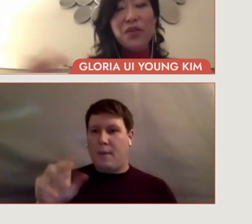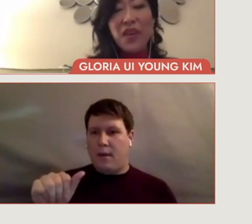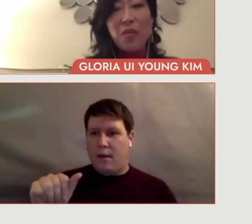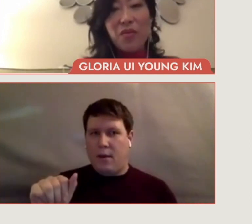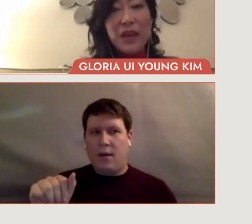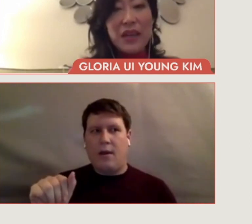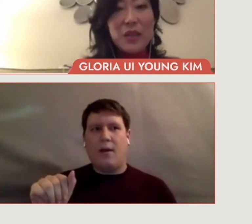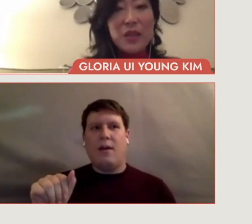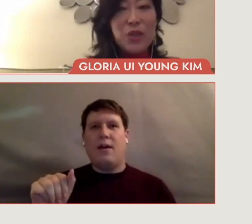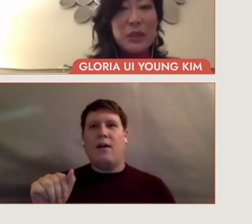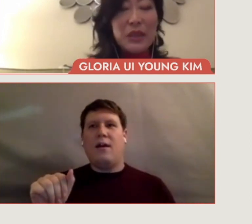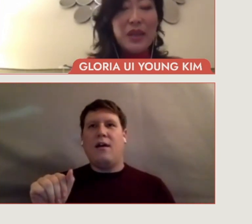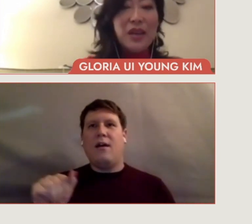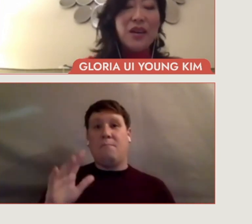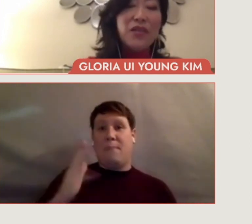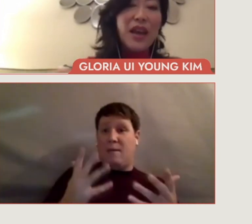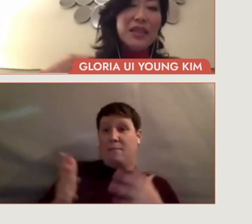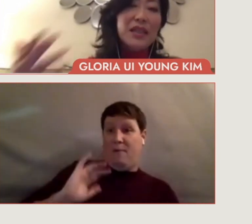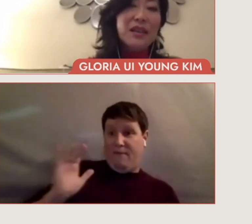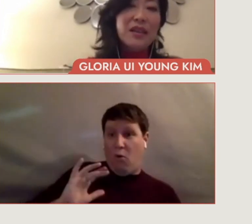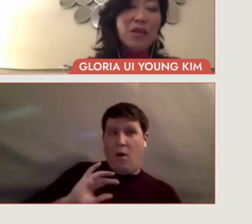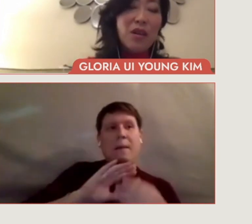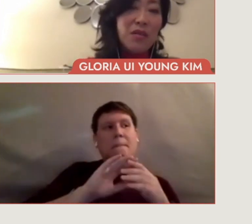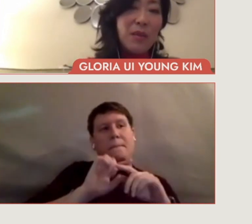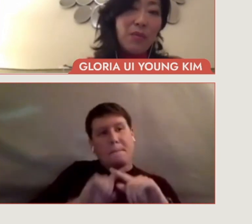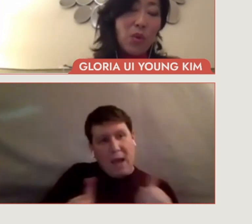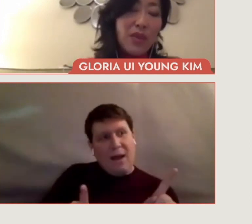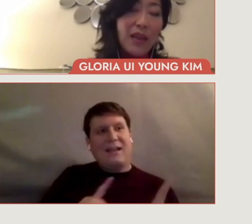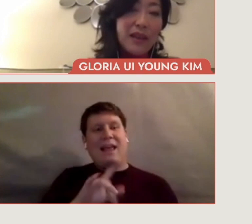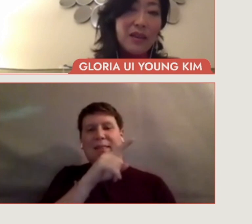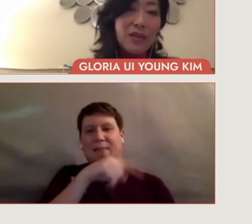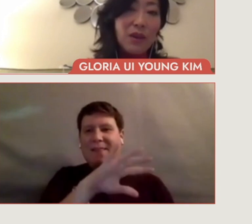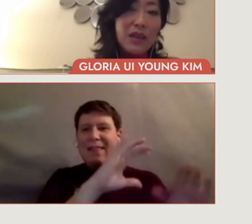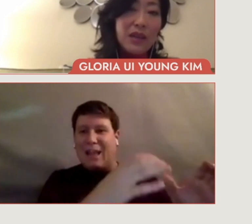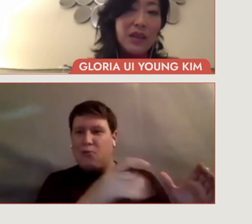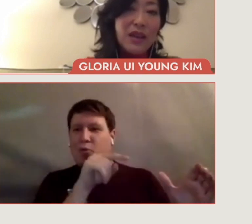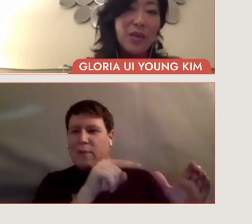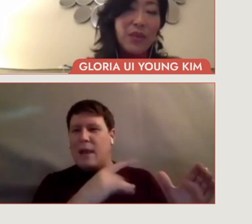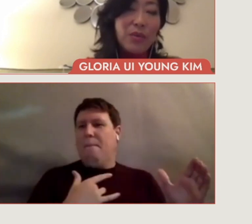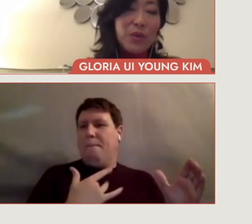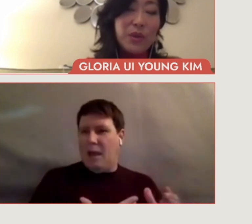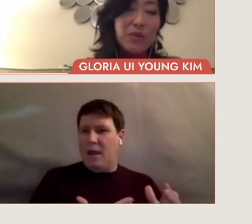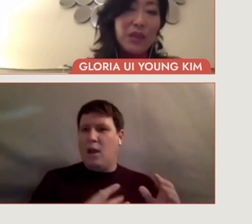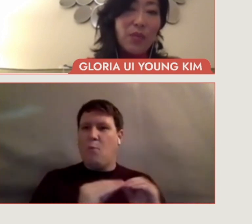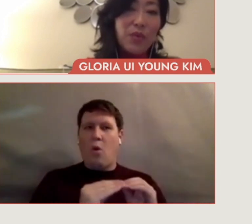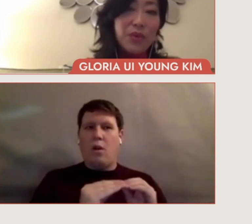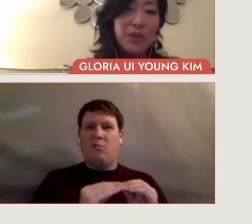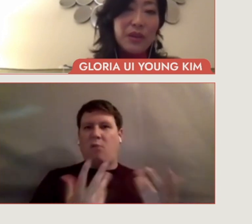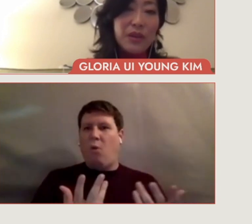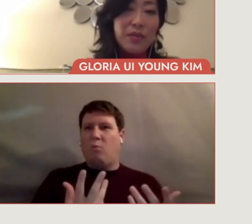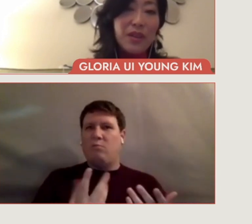for them, right? And so just kind of casting it in more in that light in the writing, that was really, really